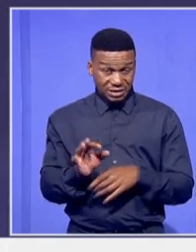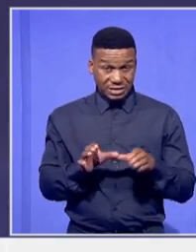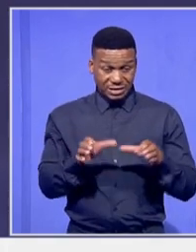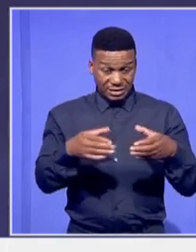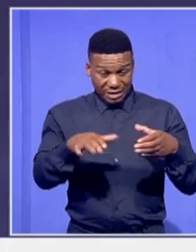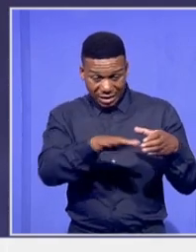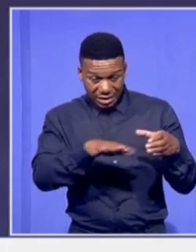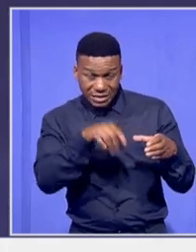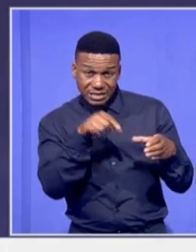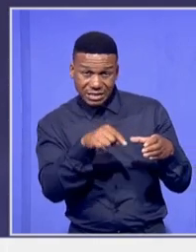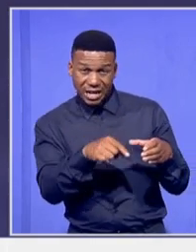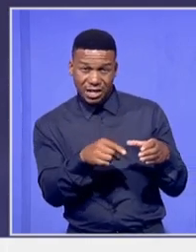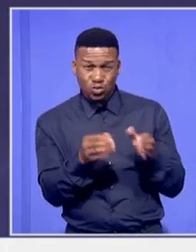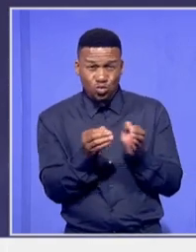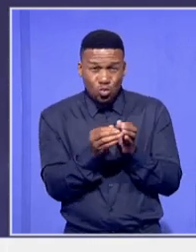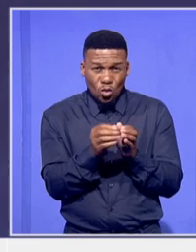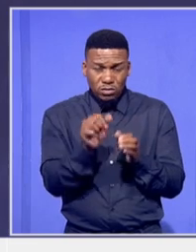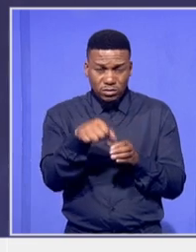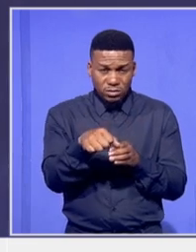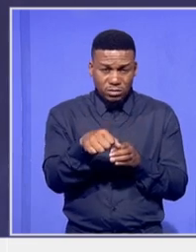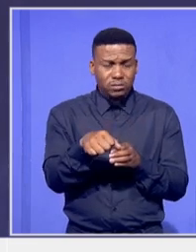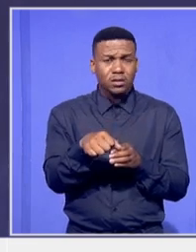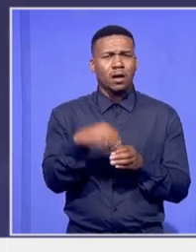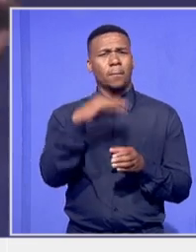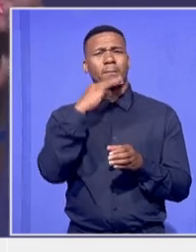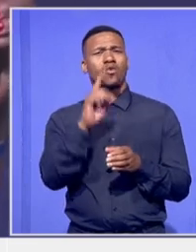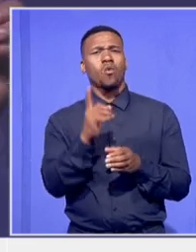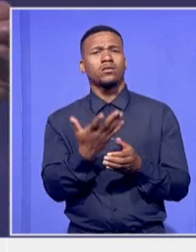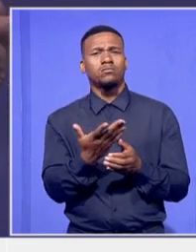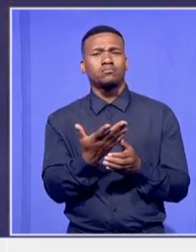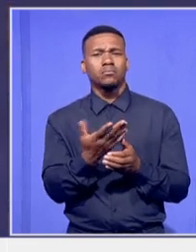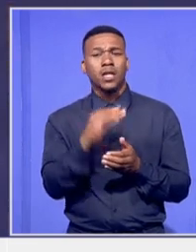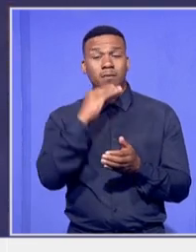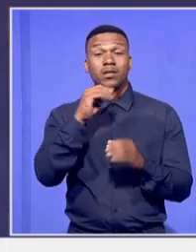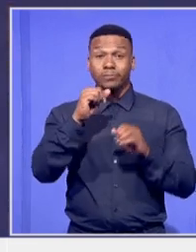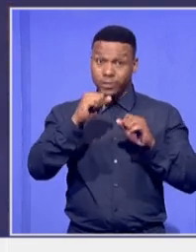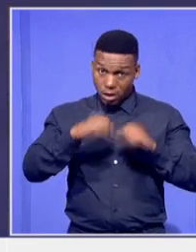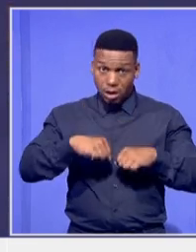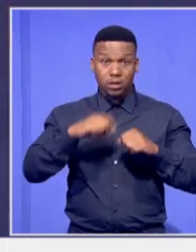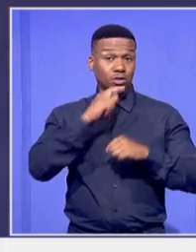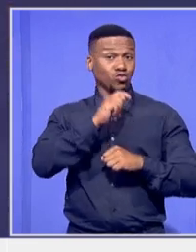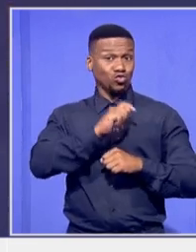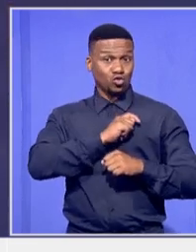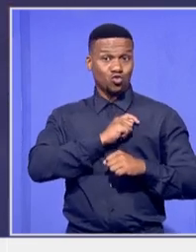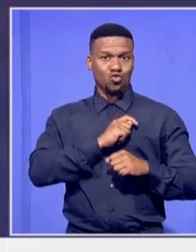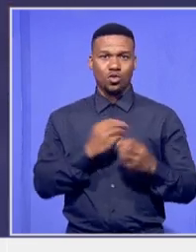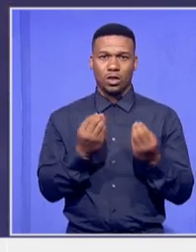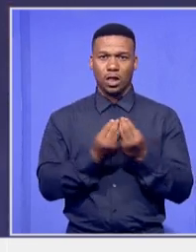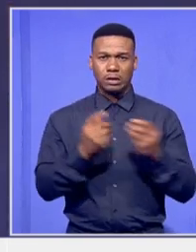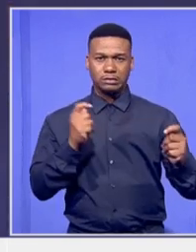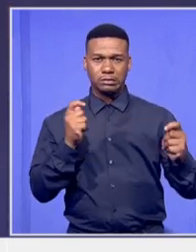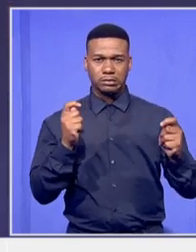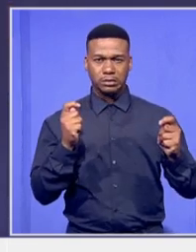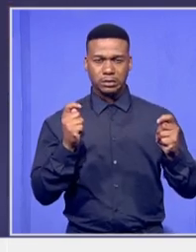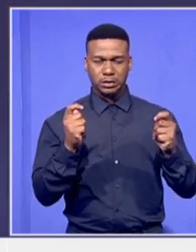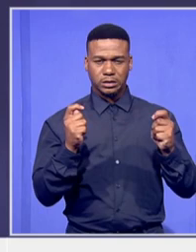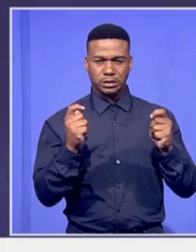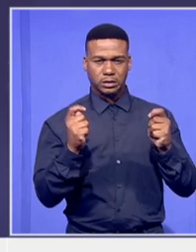tells you that the sands are shifting. Our momentum into